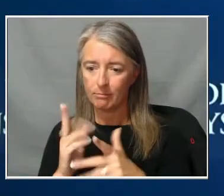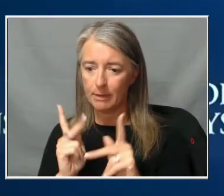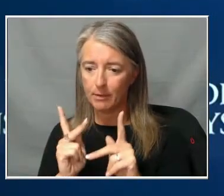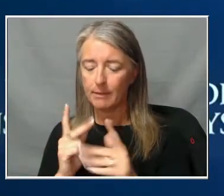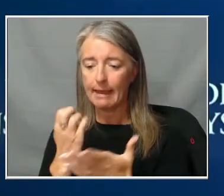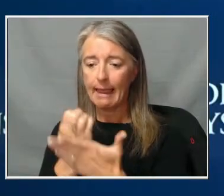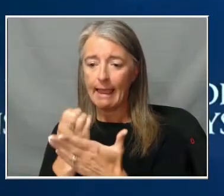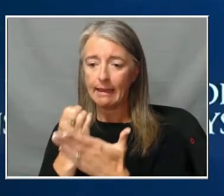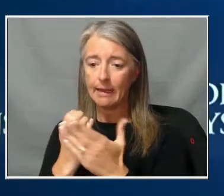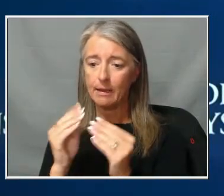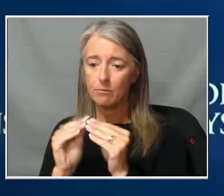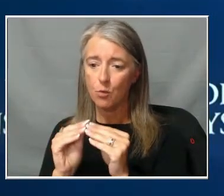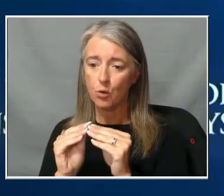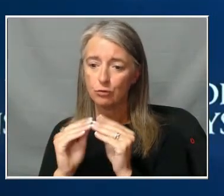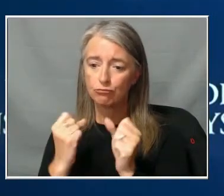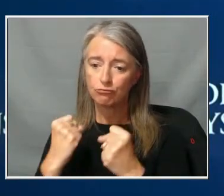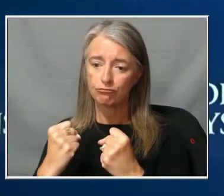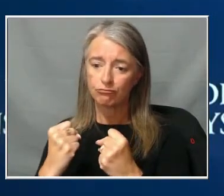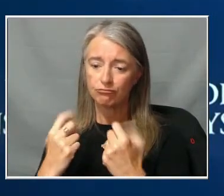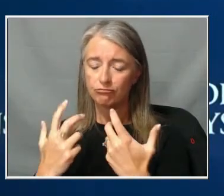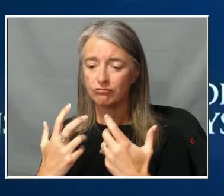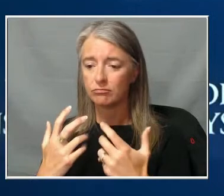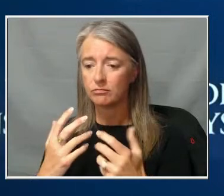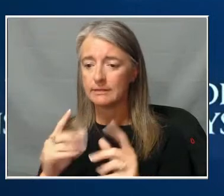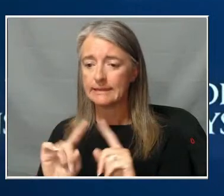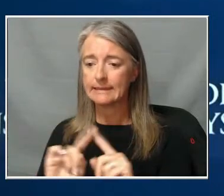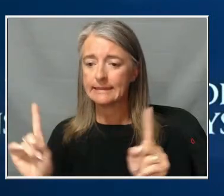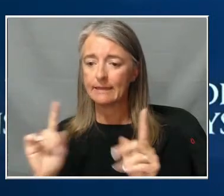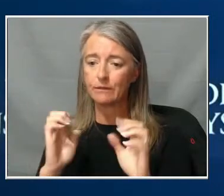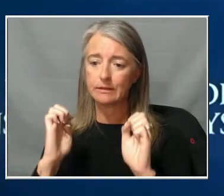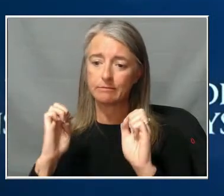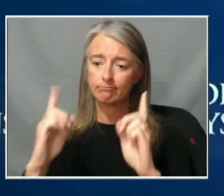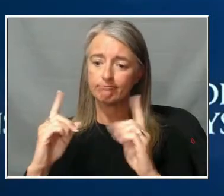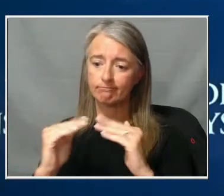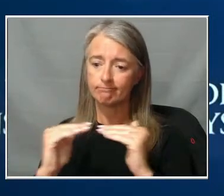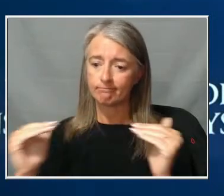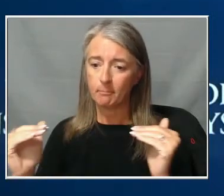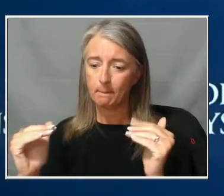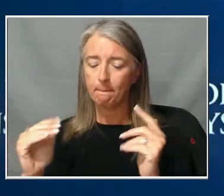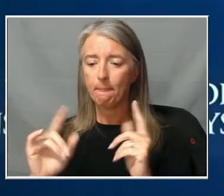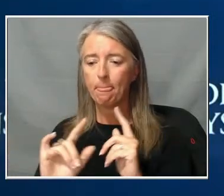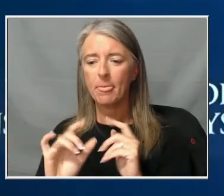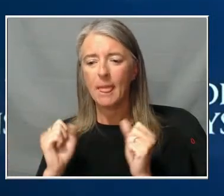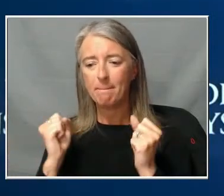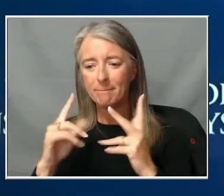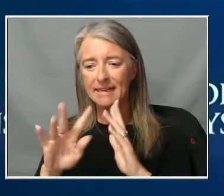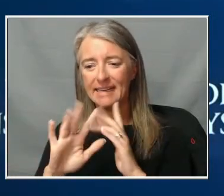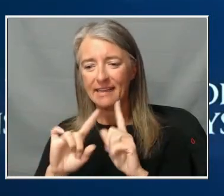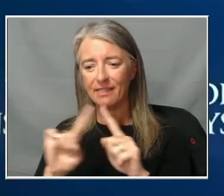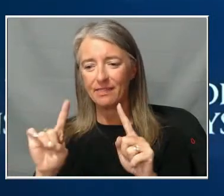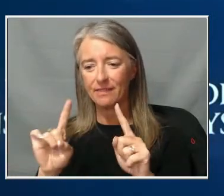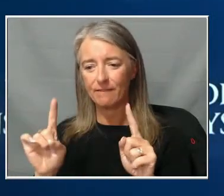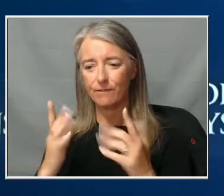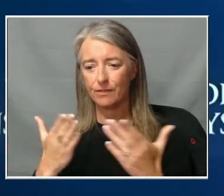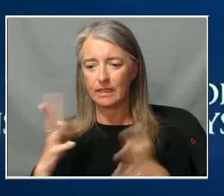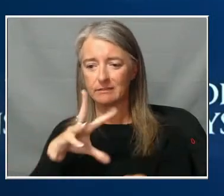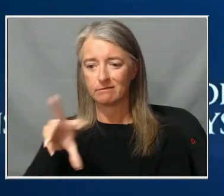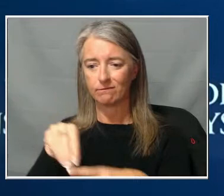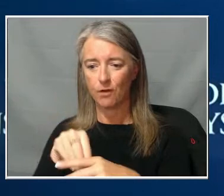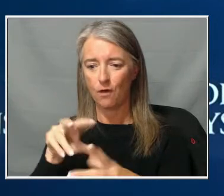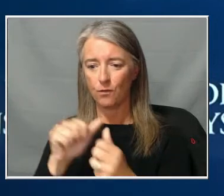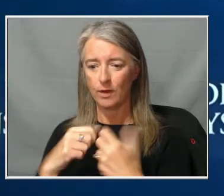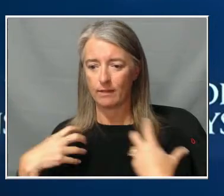more secure, they may have a different education level, and there are other things that associate with health. So